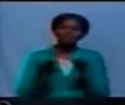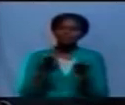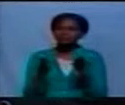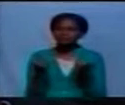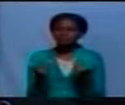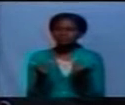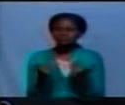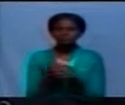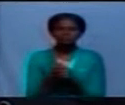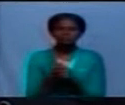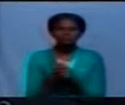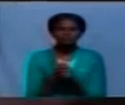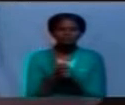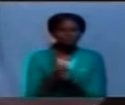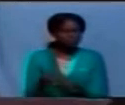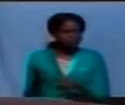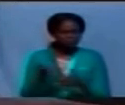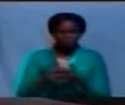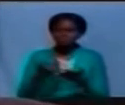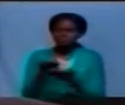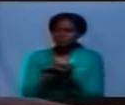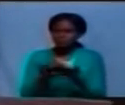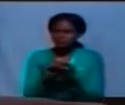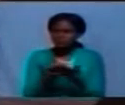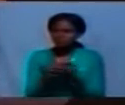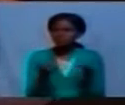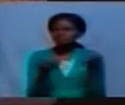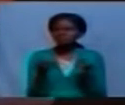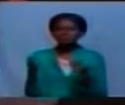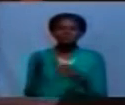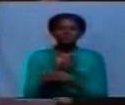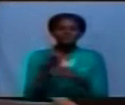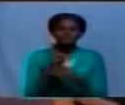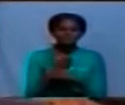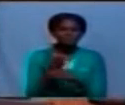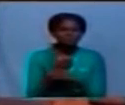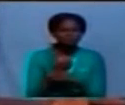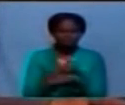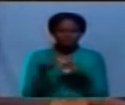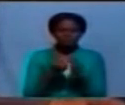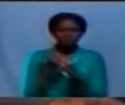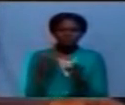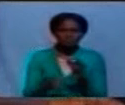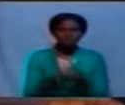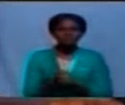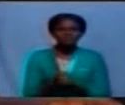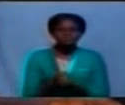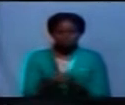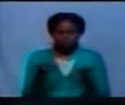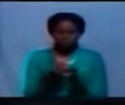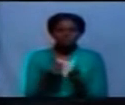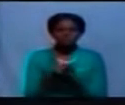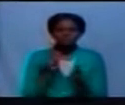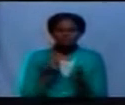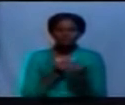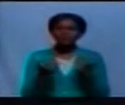That speaks pretty much to how our economy runs. Yes. Most of the transaction is all at the month end. Exactly. When the money comes in, we all